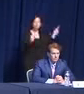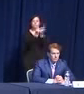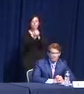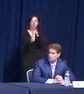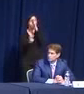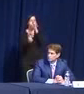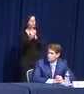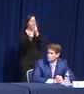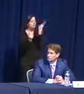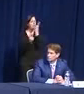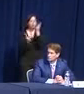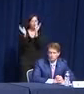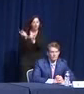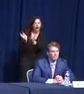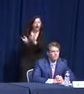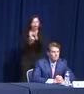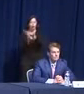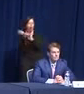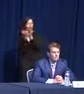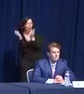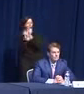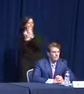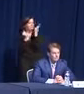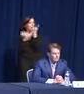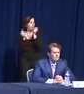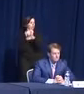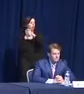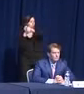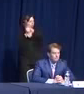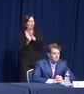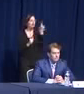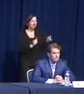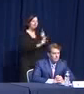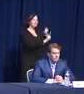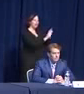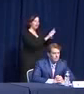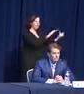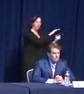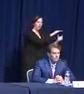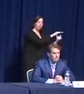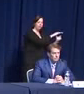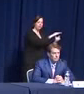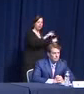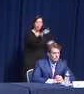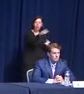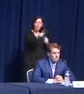For close contacts of cases, absolutely, yes.